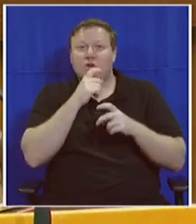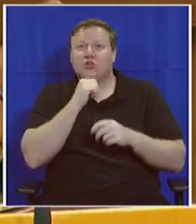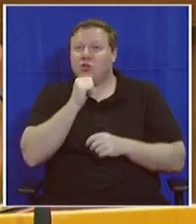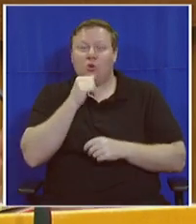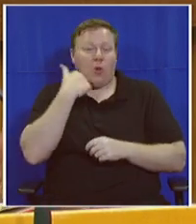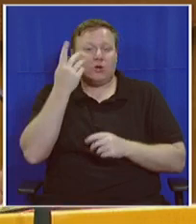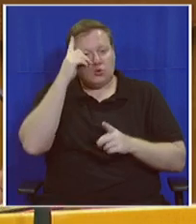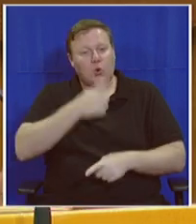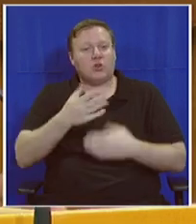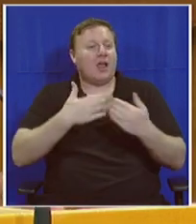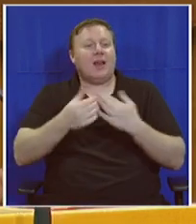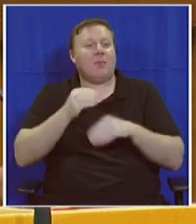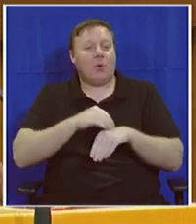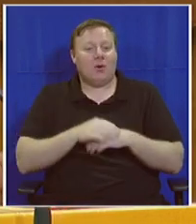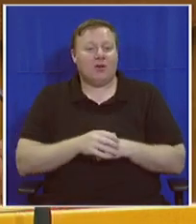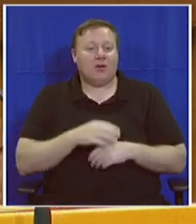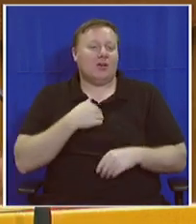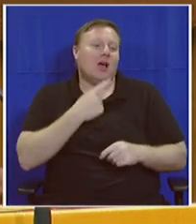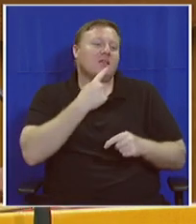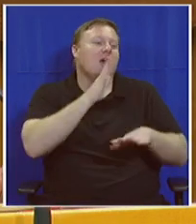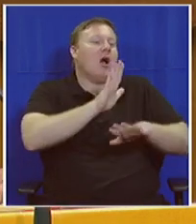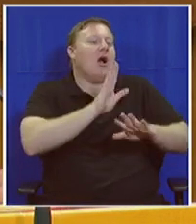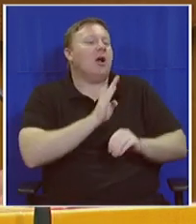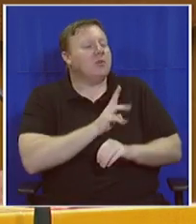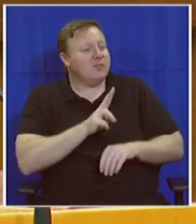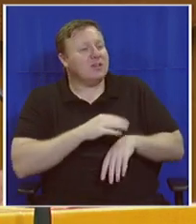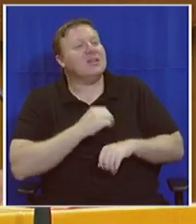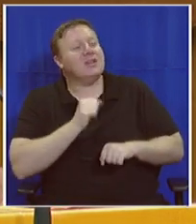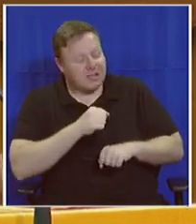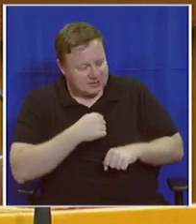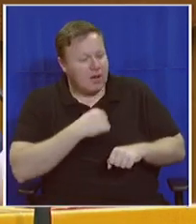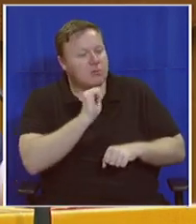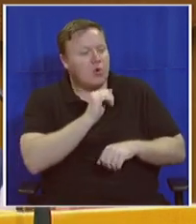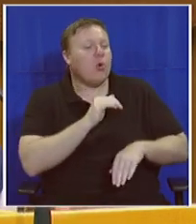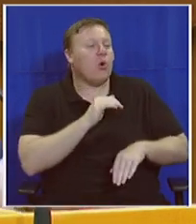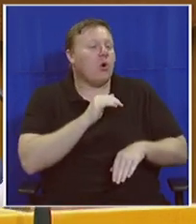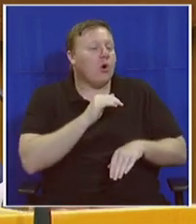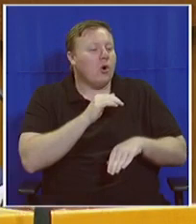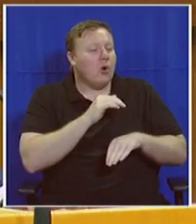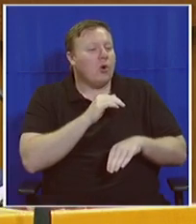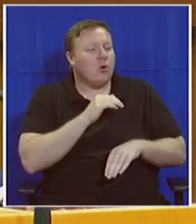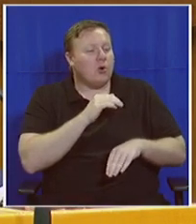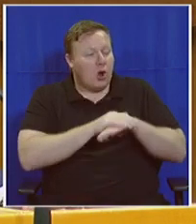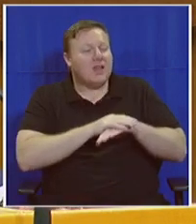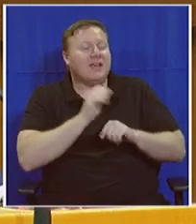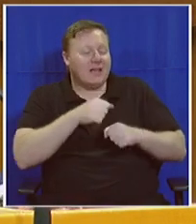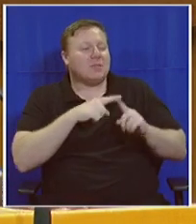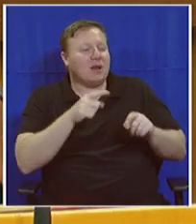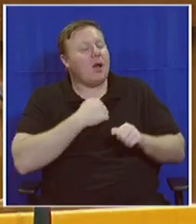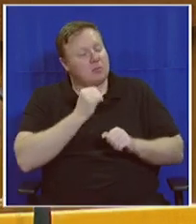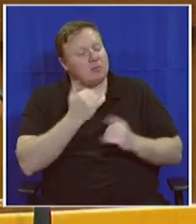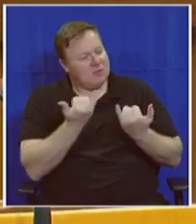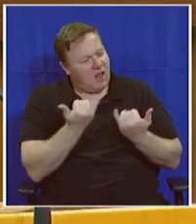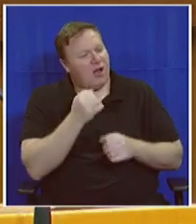had to emphasize to her, listen, Bavele, and your colleague, Yabandwana. Ndingutata Yabandwaneni.